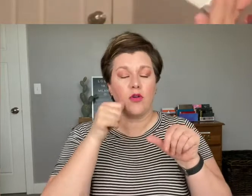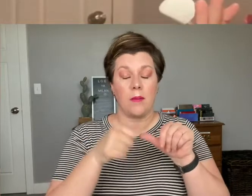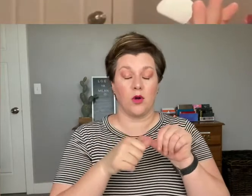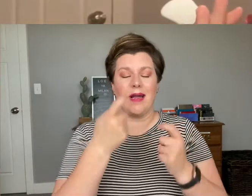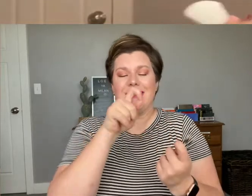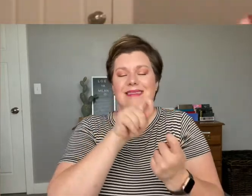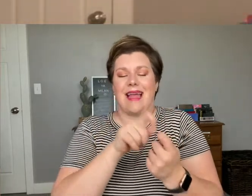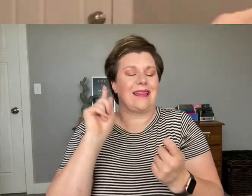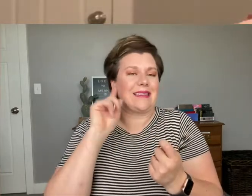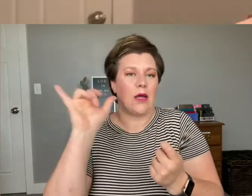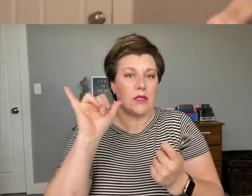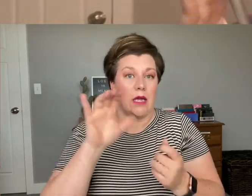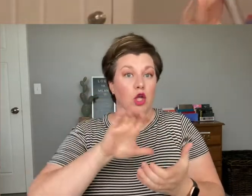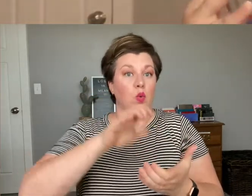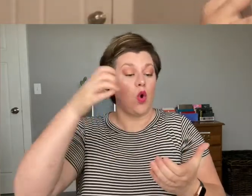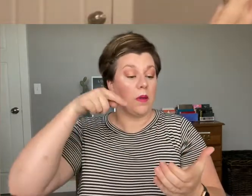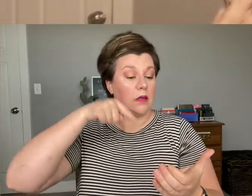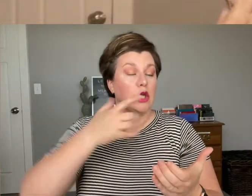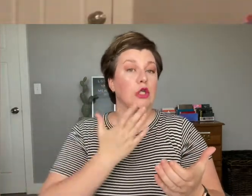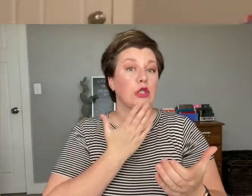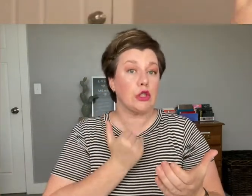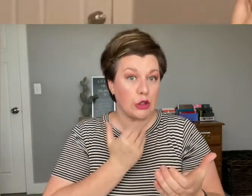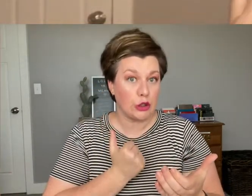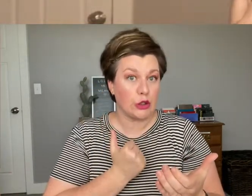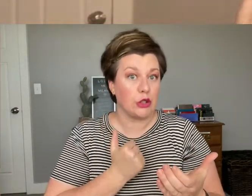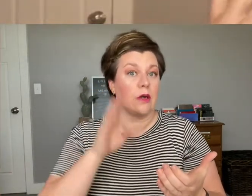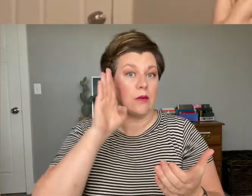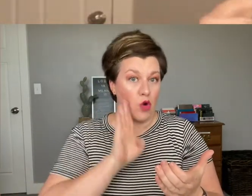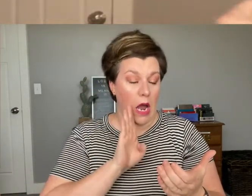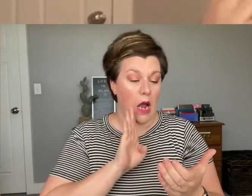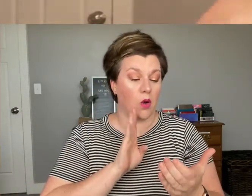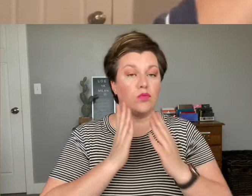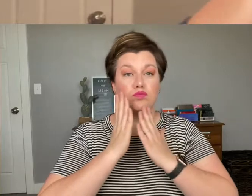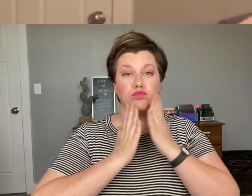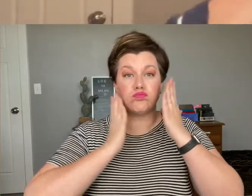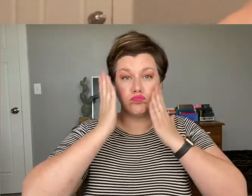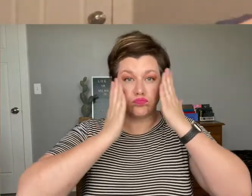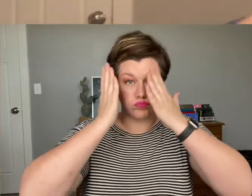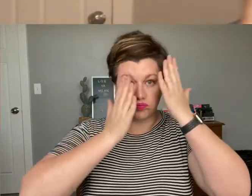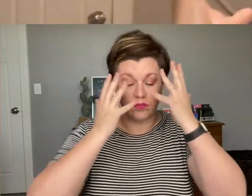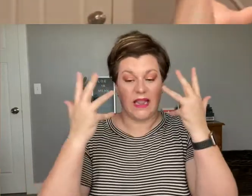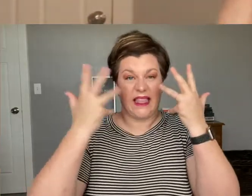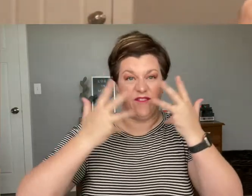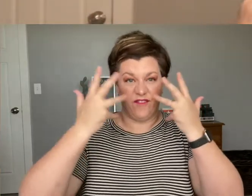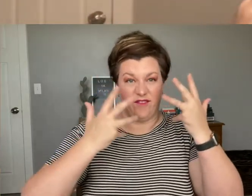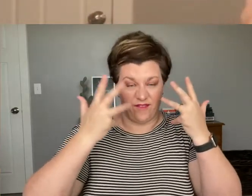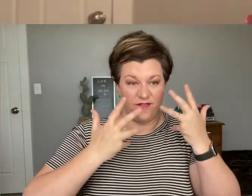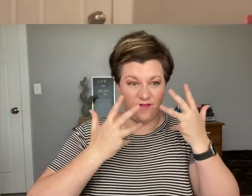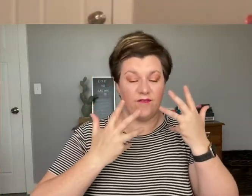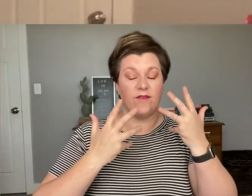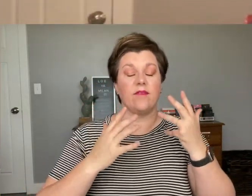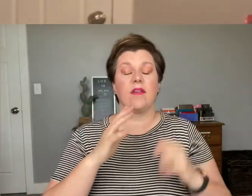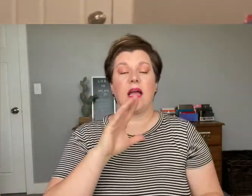it's exactly what it sounds like. You open it up and it is a sugar scrub that is brown, and you exfoliate your face and then you leave the